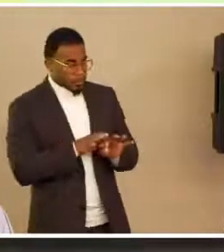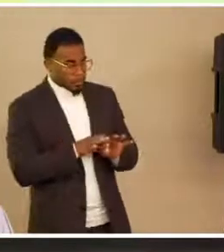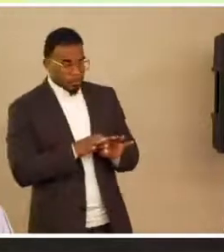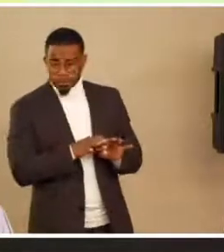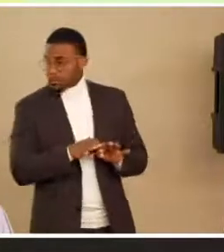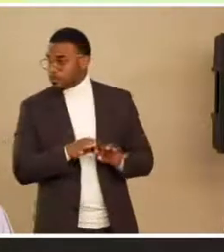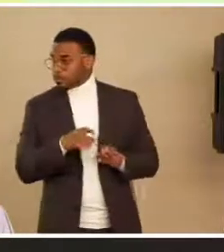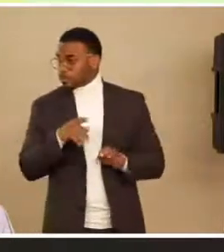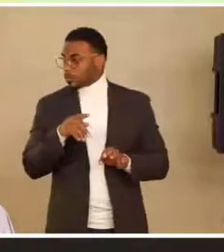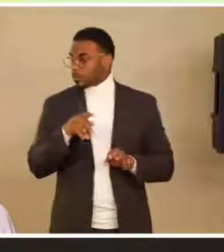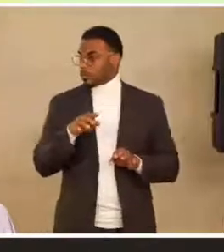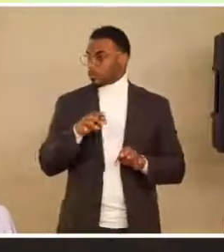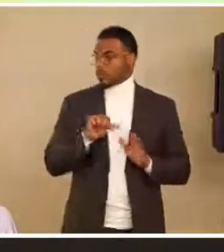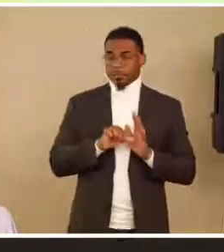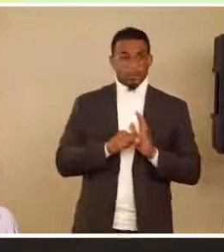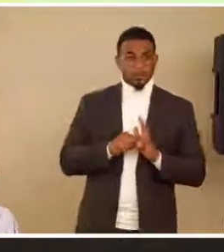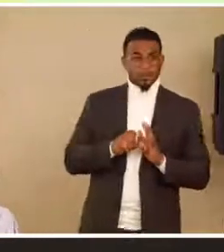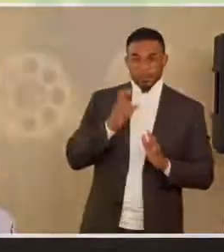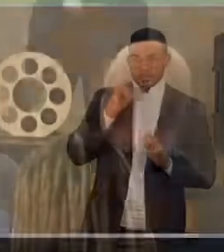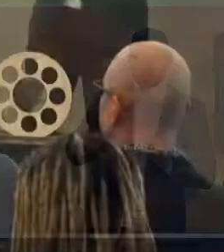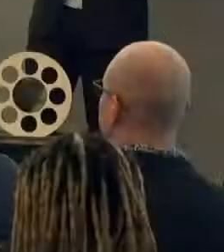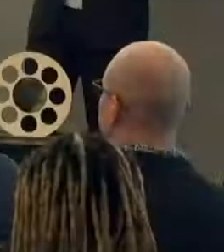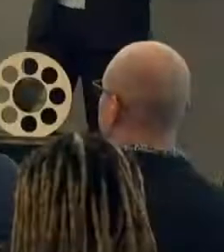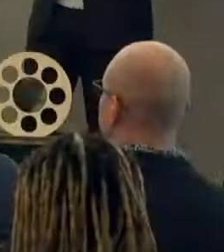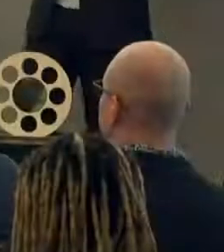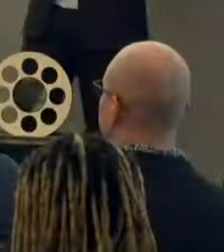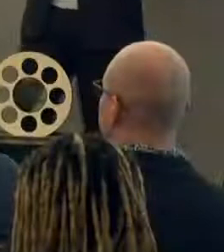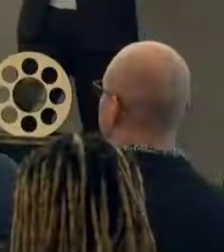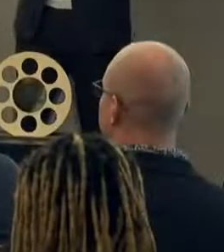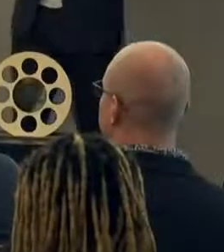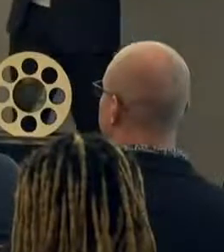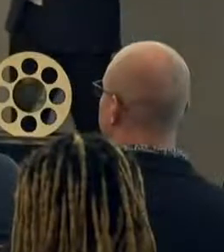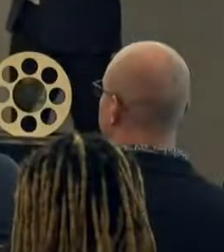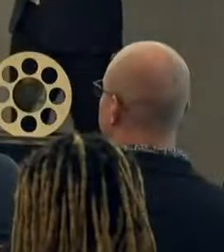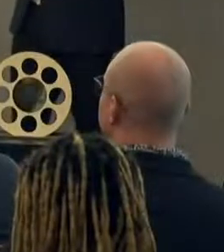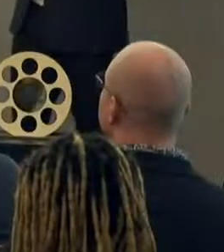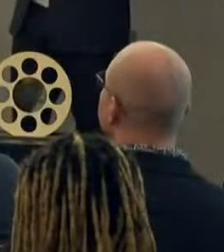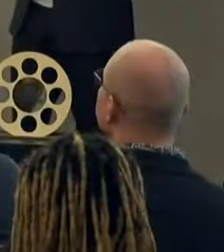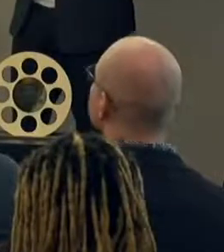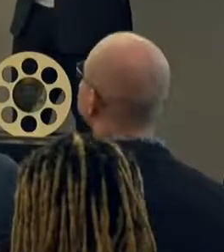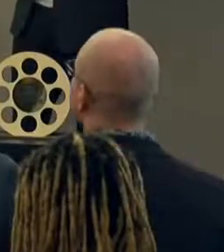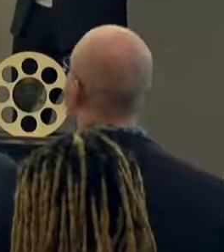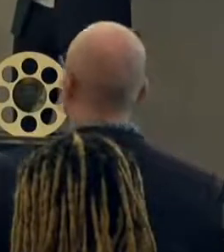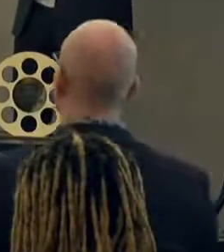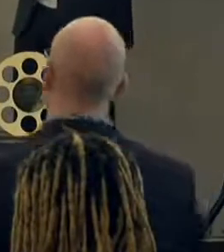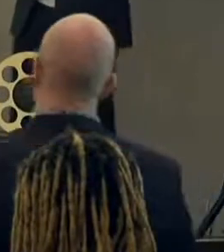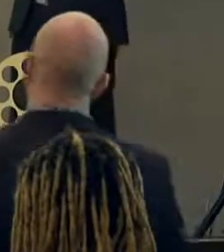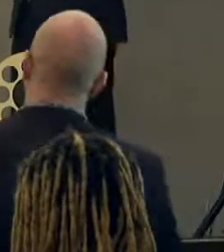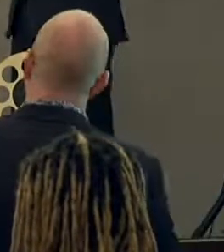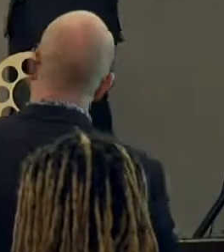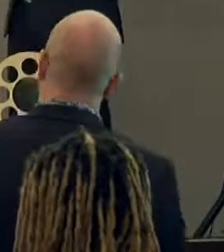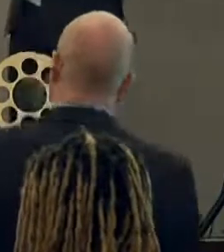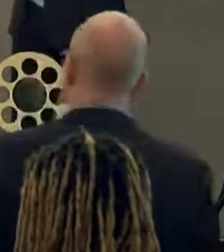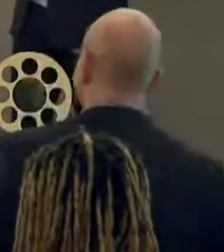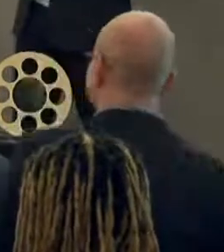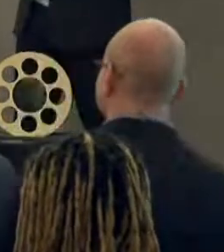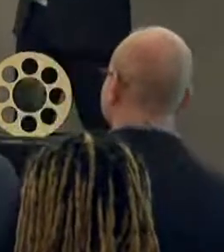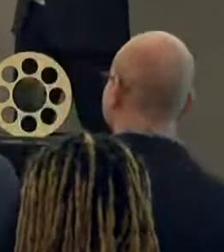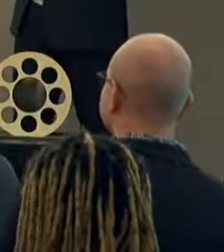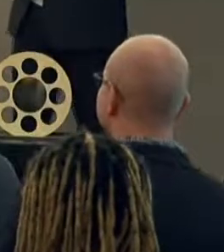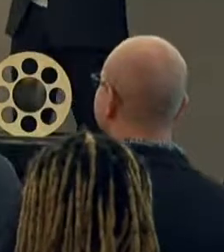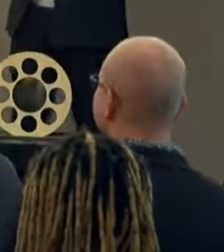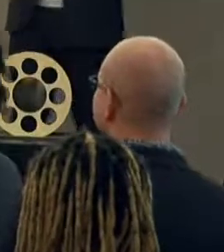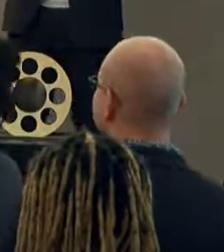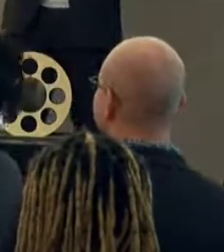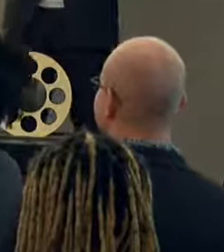and poignant. Thank you so much. That's interesting what you, no, really, oh, sorry. No, no, no, I wanted to. I was going to say, can